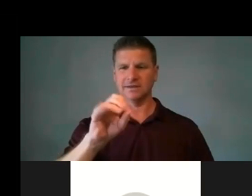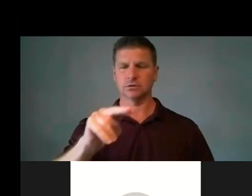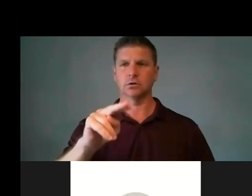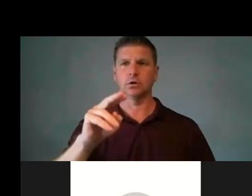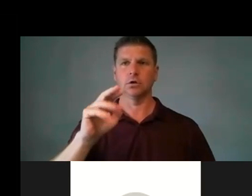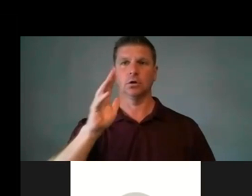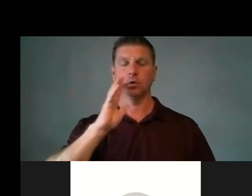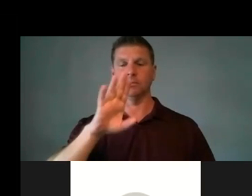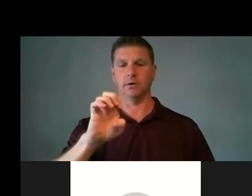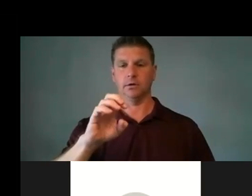be as a condition